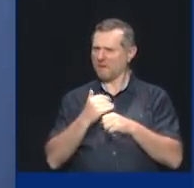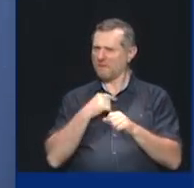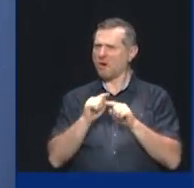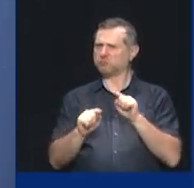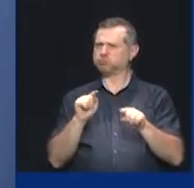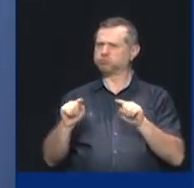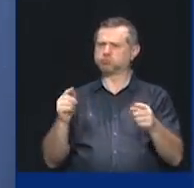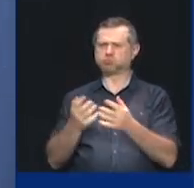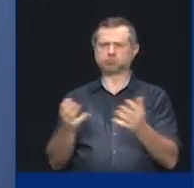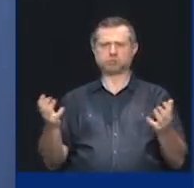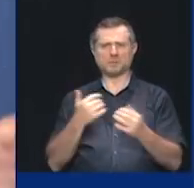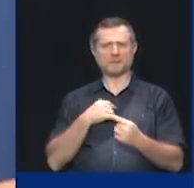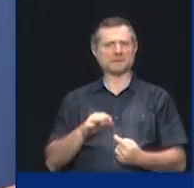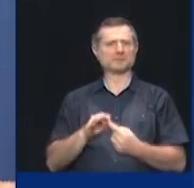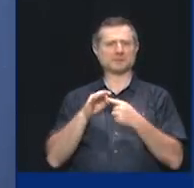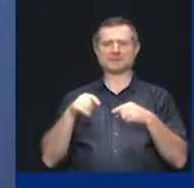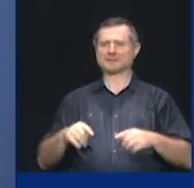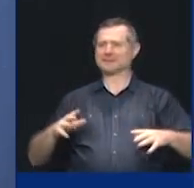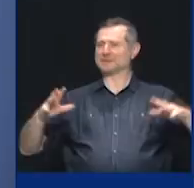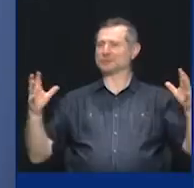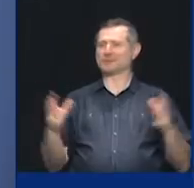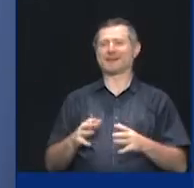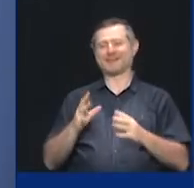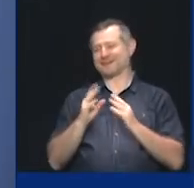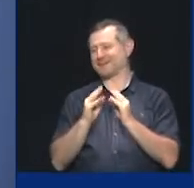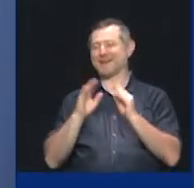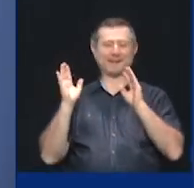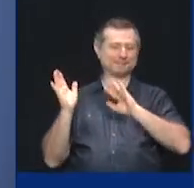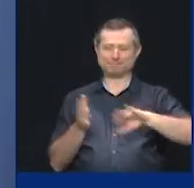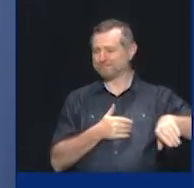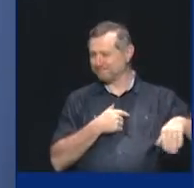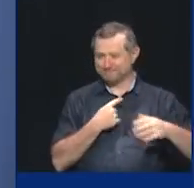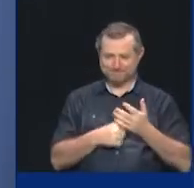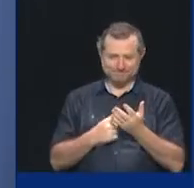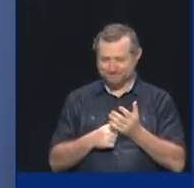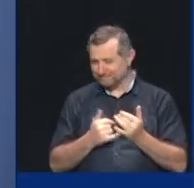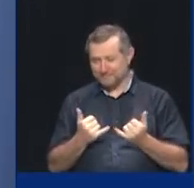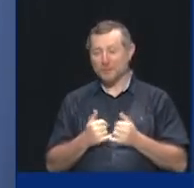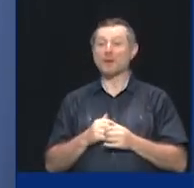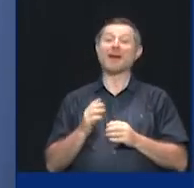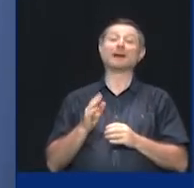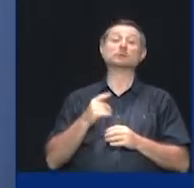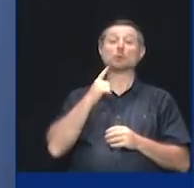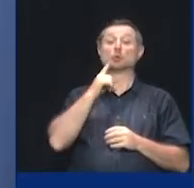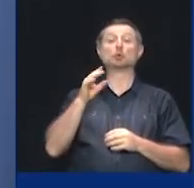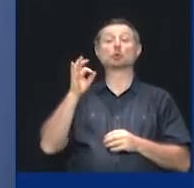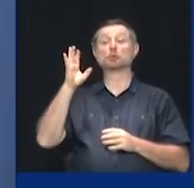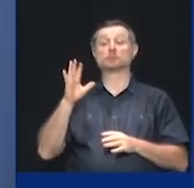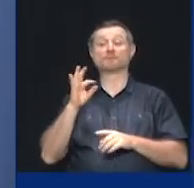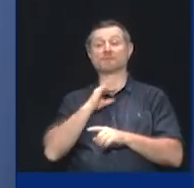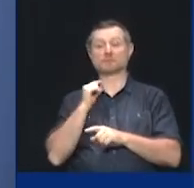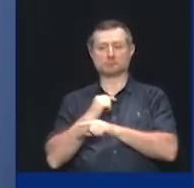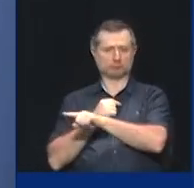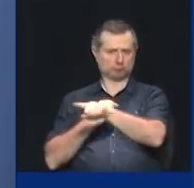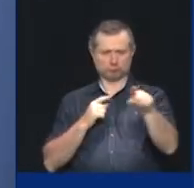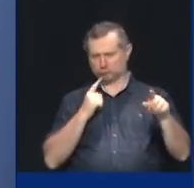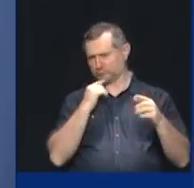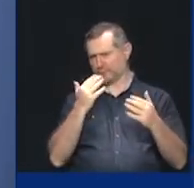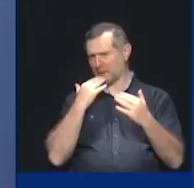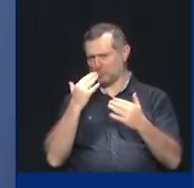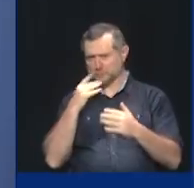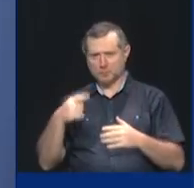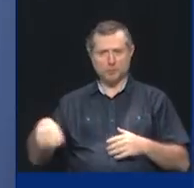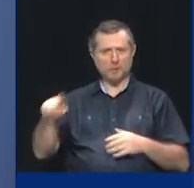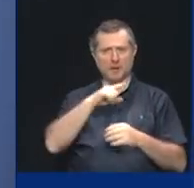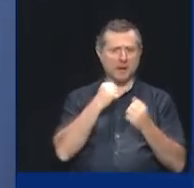session, but we don't want to do a special session. To the clergy members, pleasure to be with you. To all the advocates, to the civil